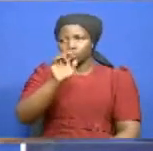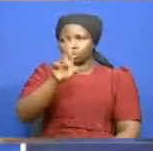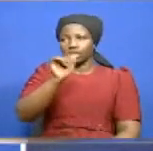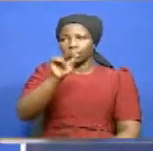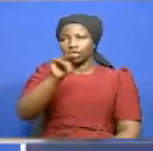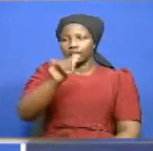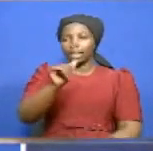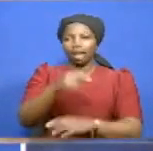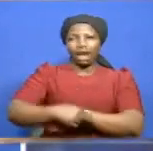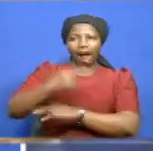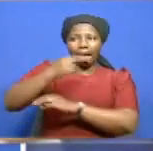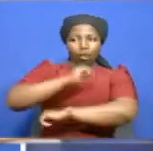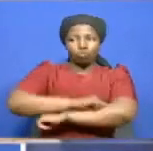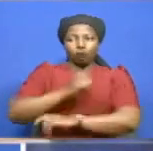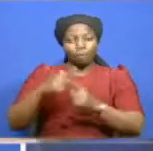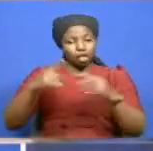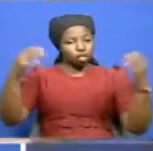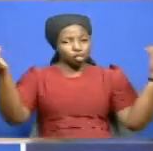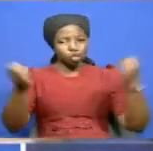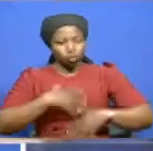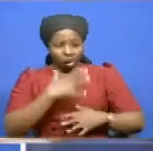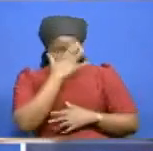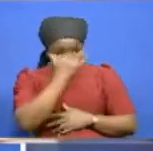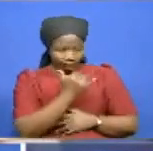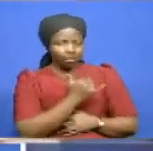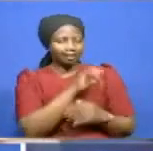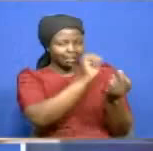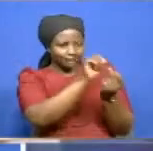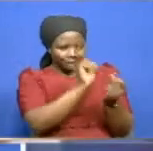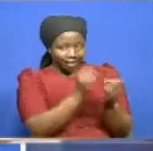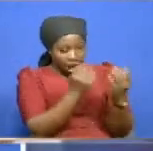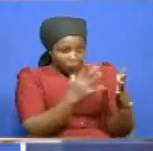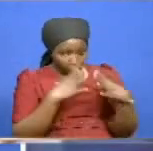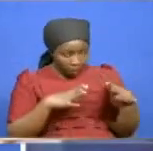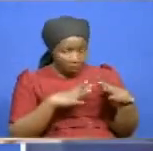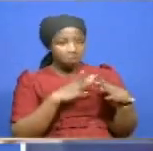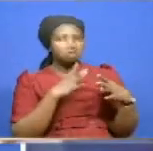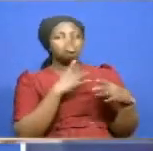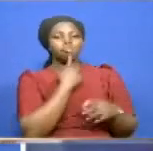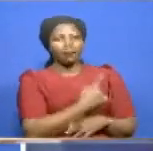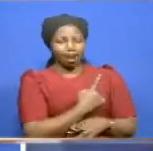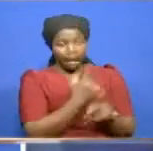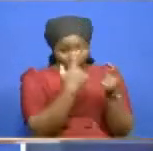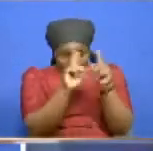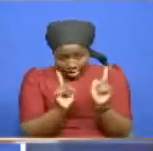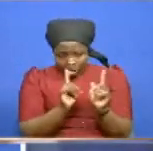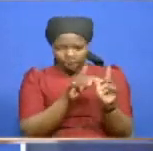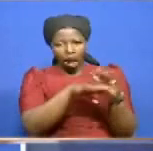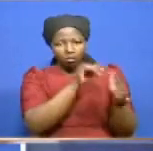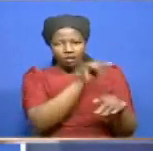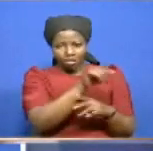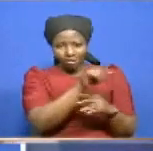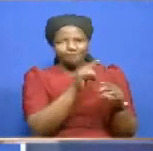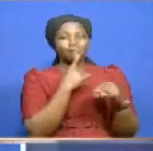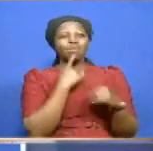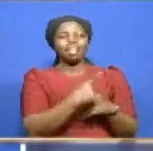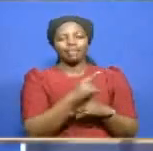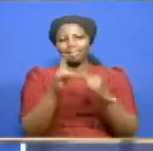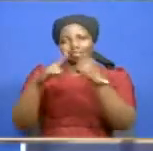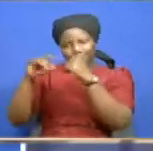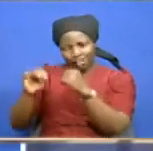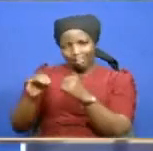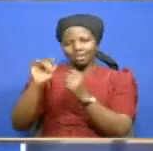It was shocking to learn that out of the 100 tests carried out, 6 cases tested positive for